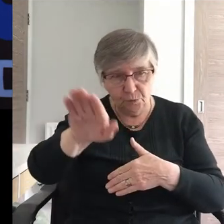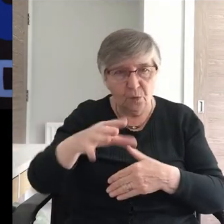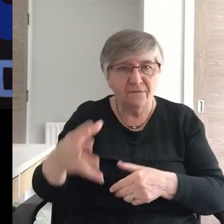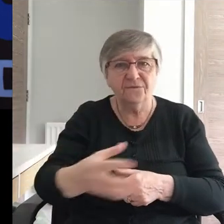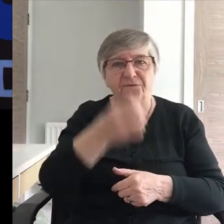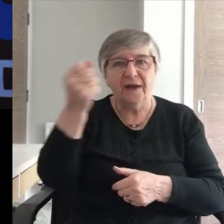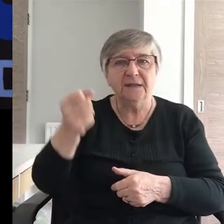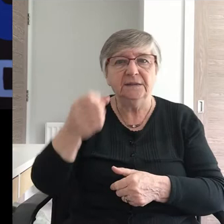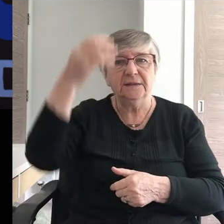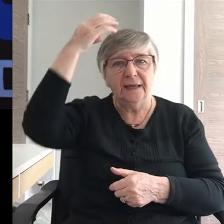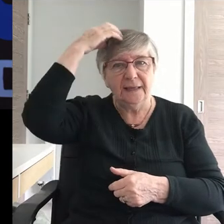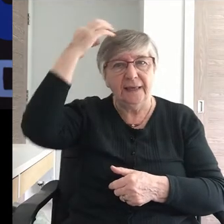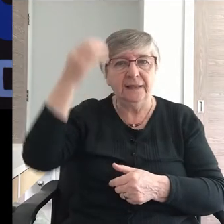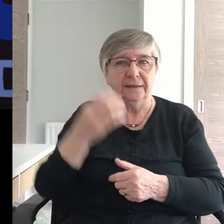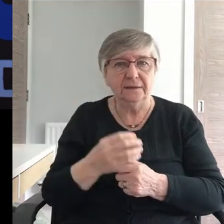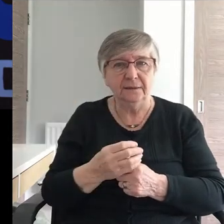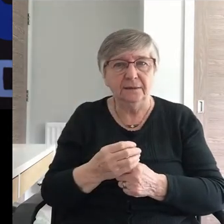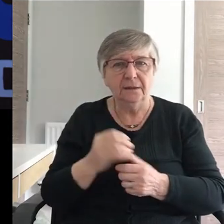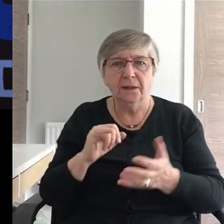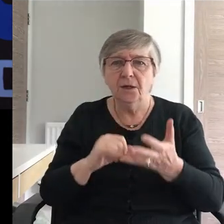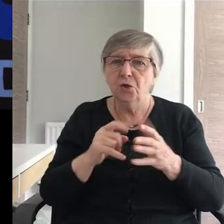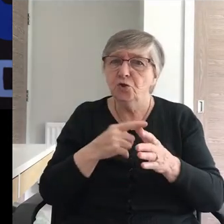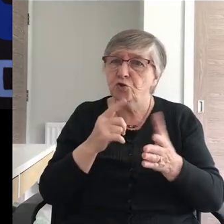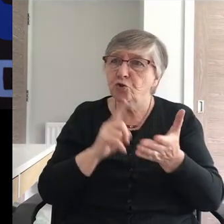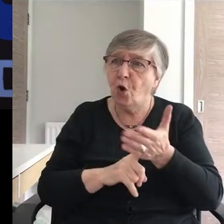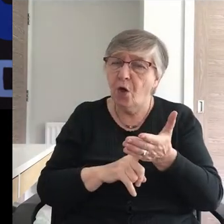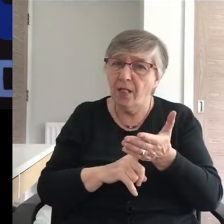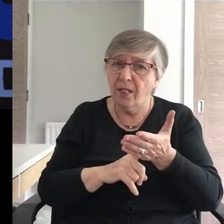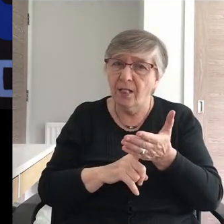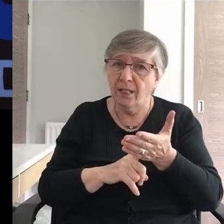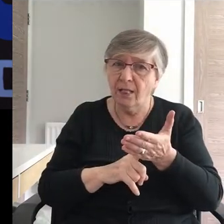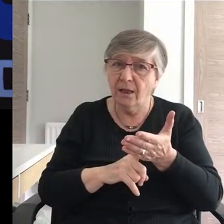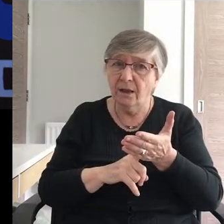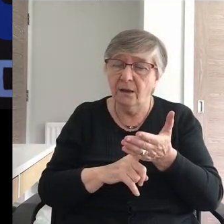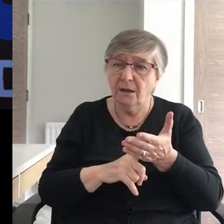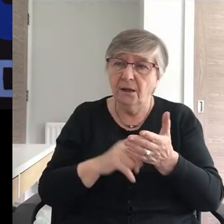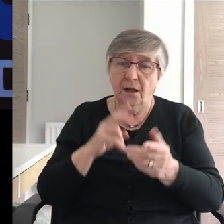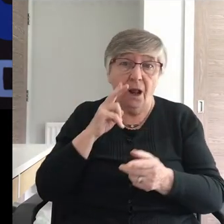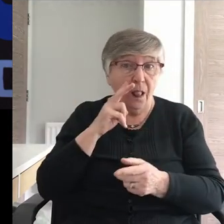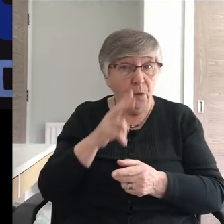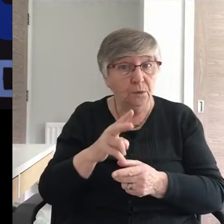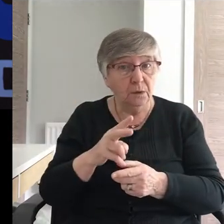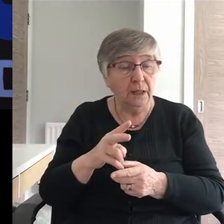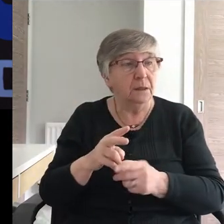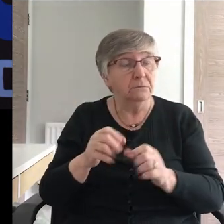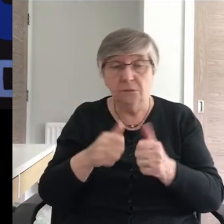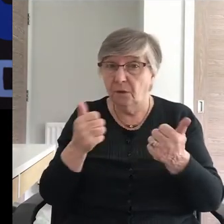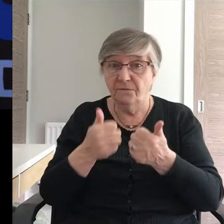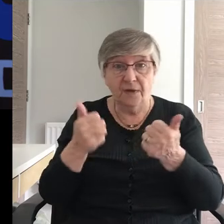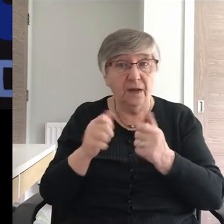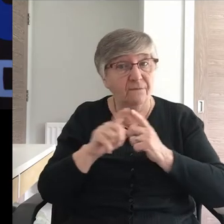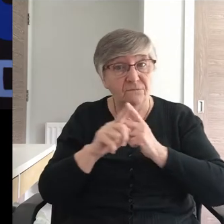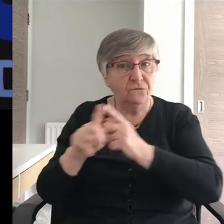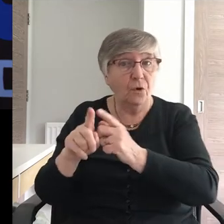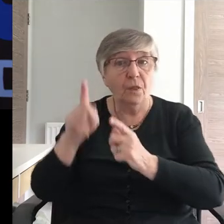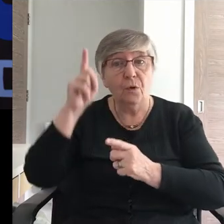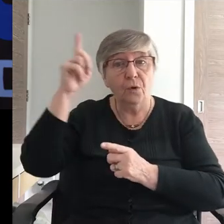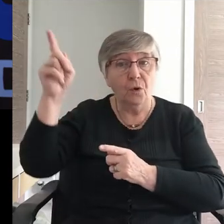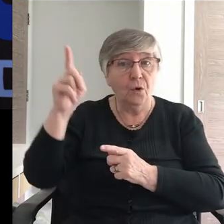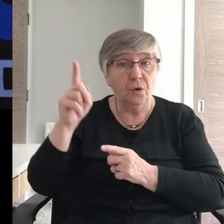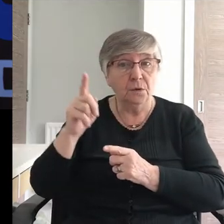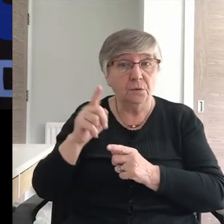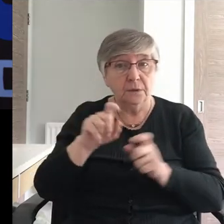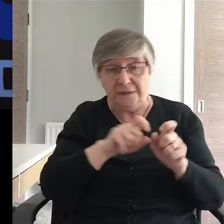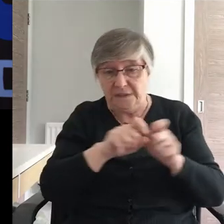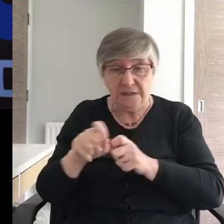The worrying thing about Saul is that on the surface, he hadn't rejected God at all. Worship had never